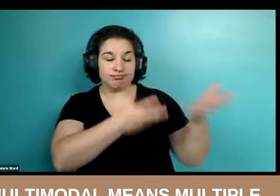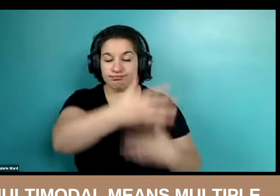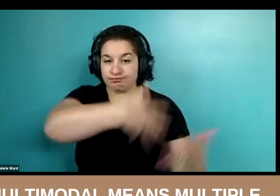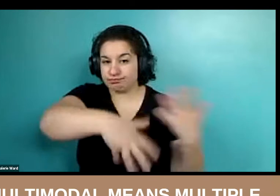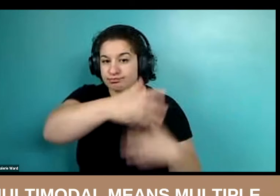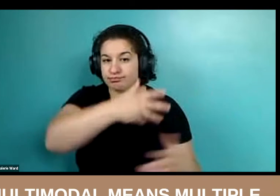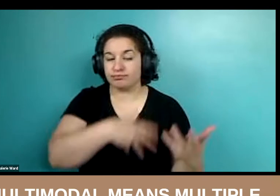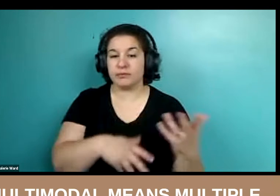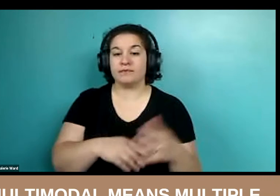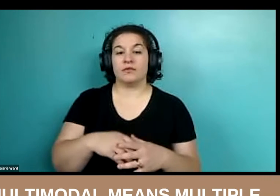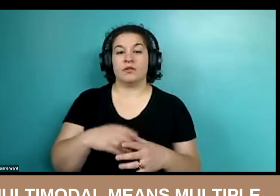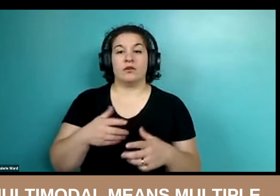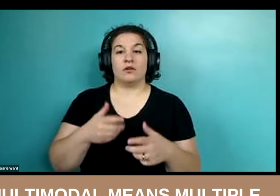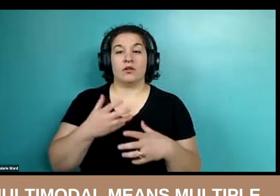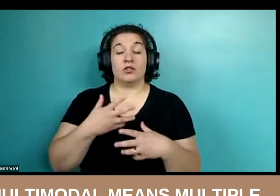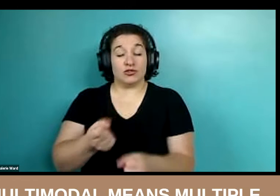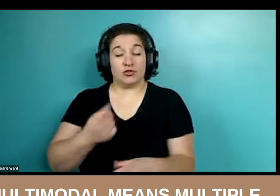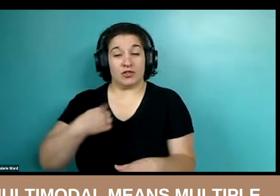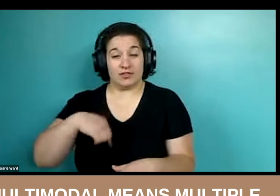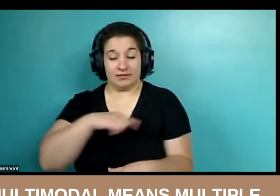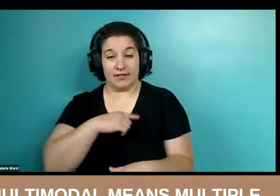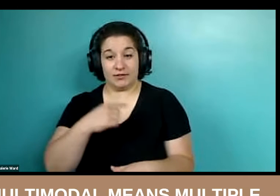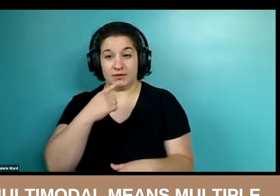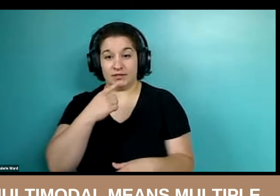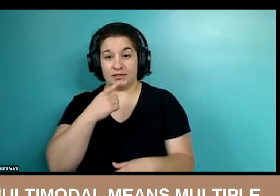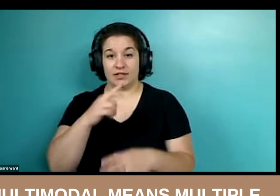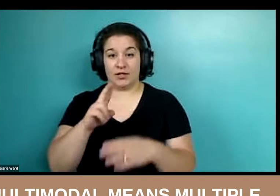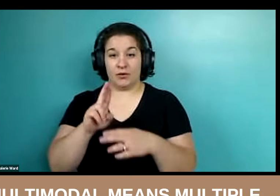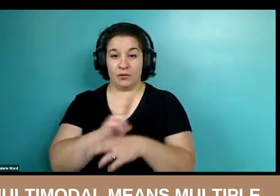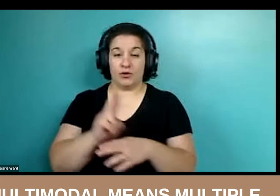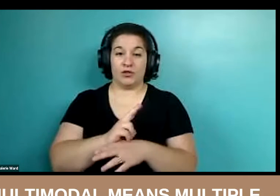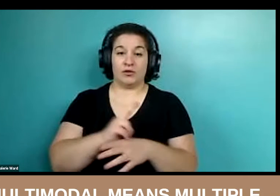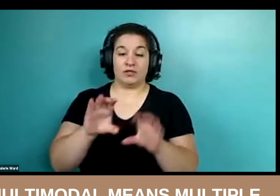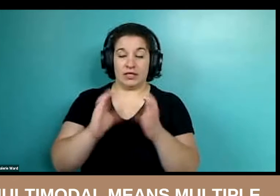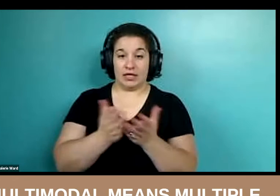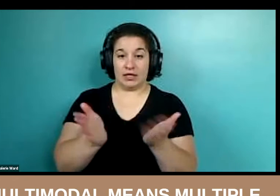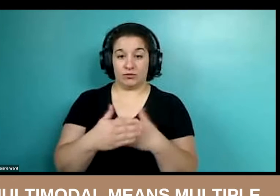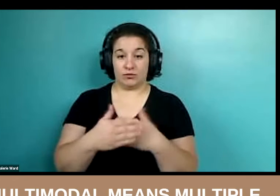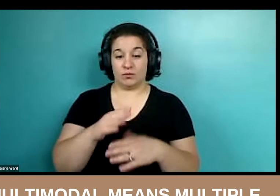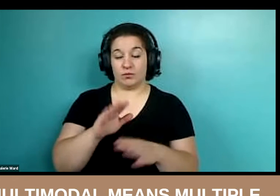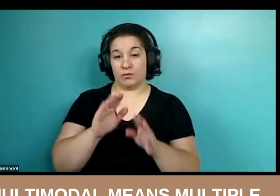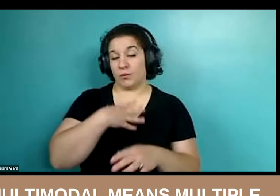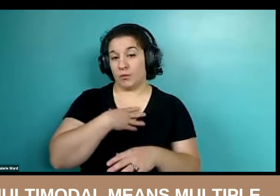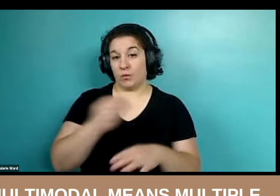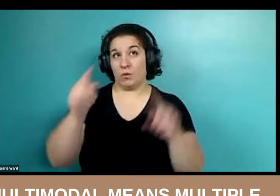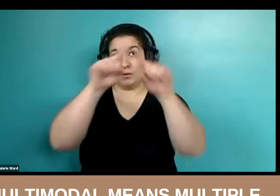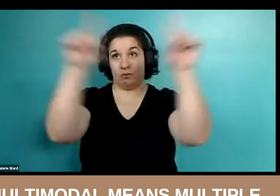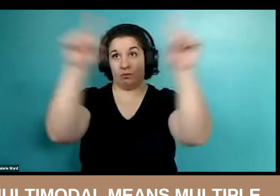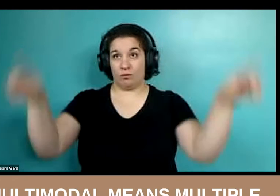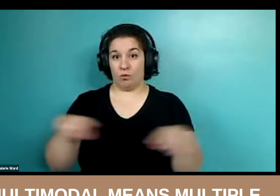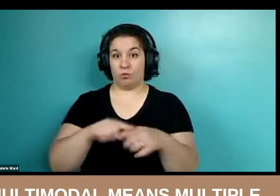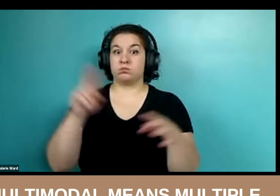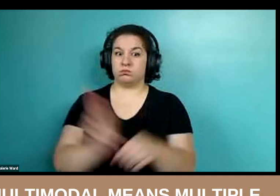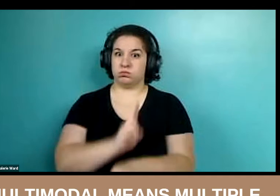us when we say we make really good use of our classroom's whiteboards. Another example would be in week 3 of